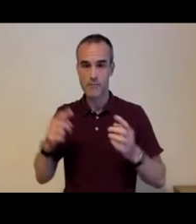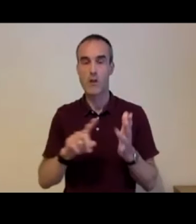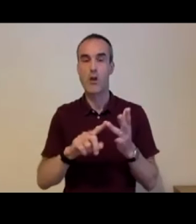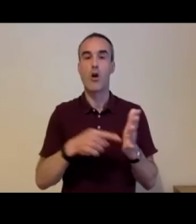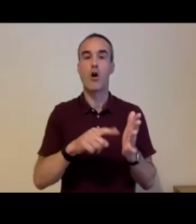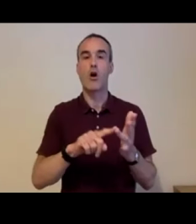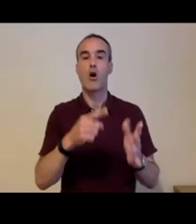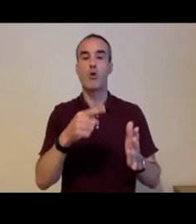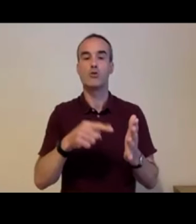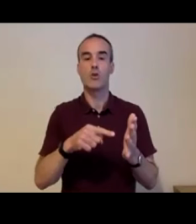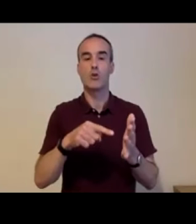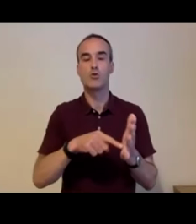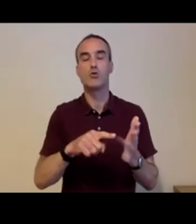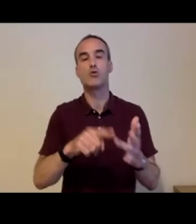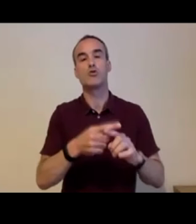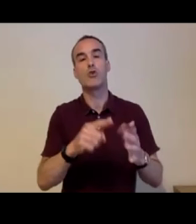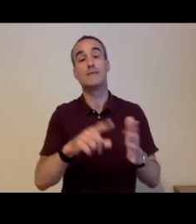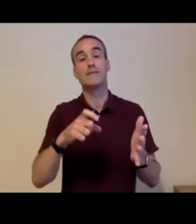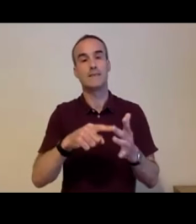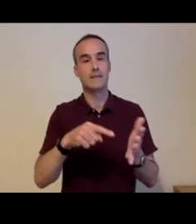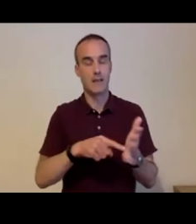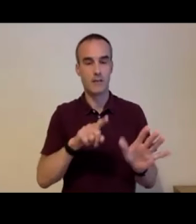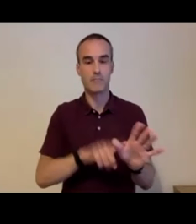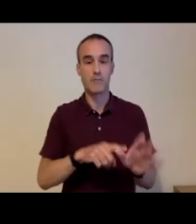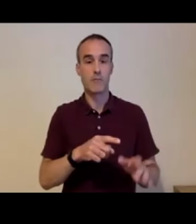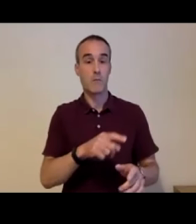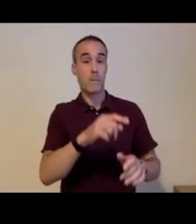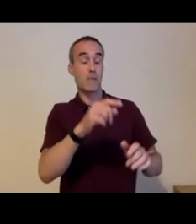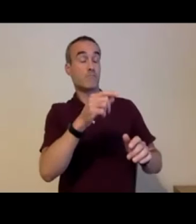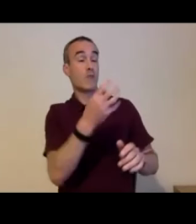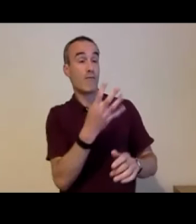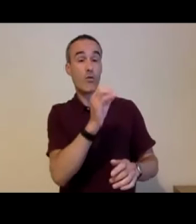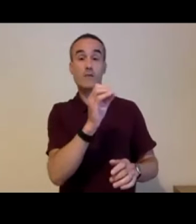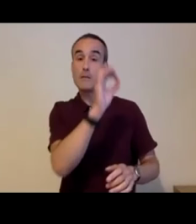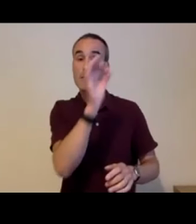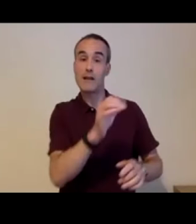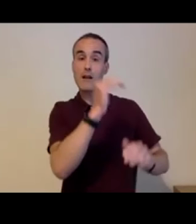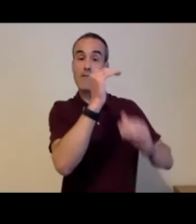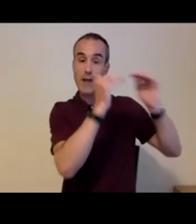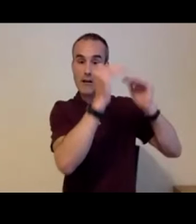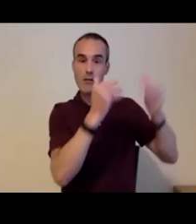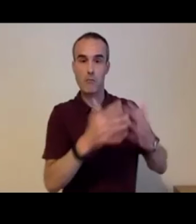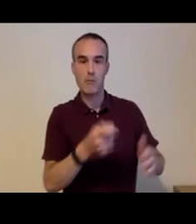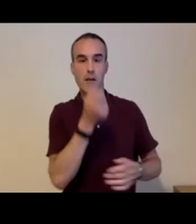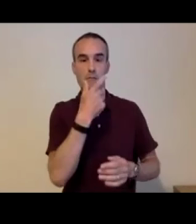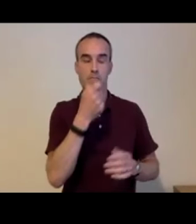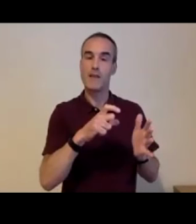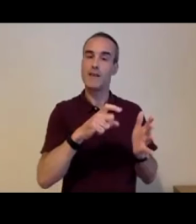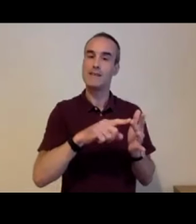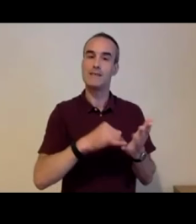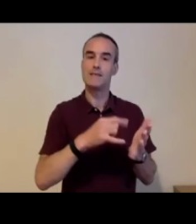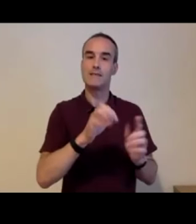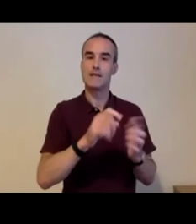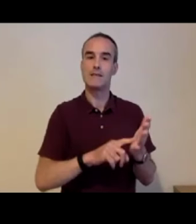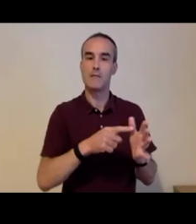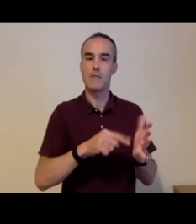for testicular cancer who survive have hearing loss or tinnitus that carries on with them in their survivorhood and can affect quality